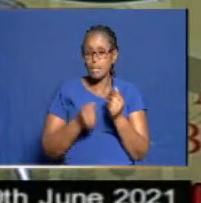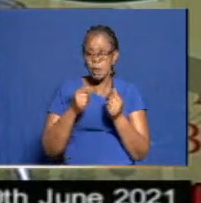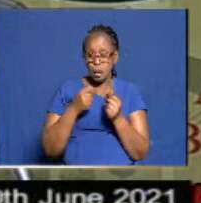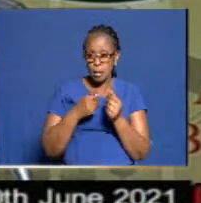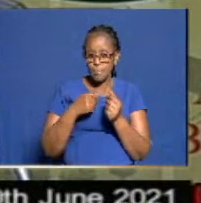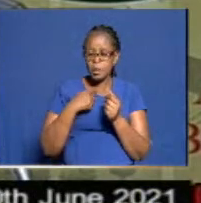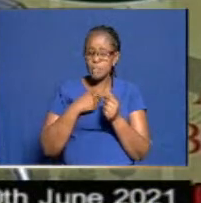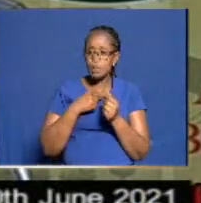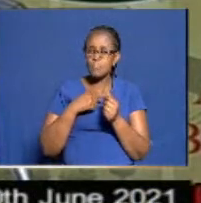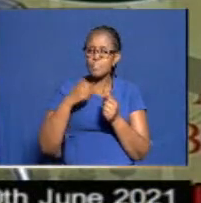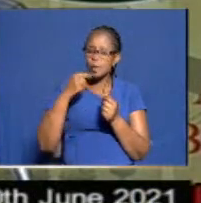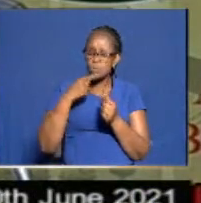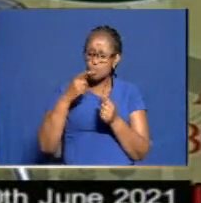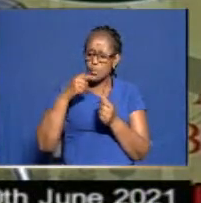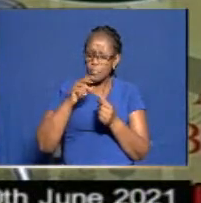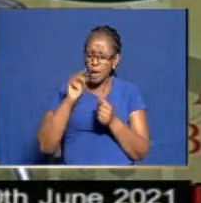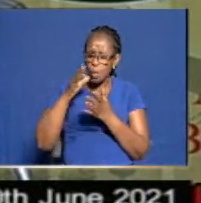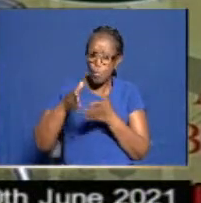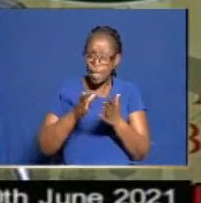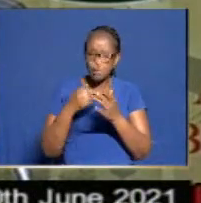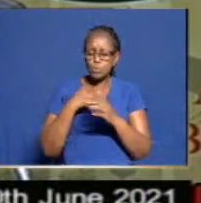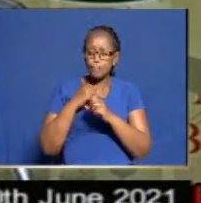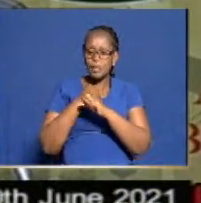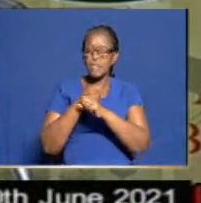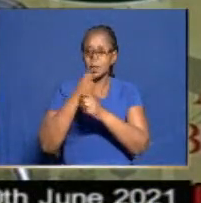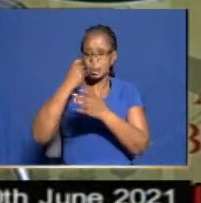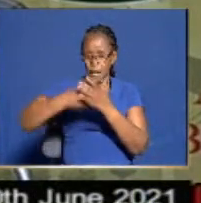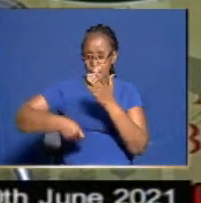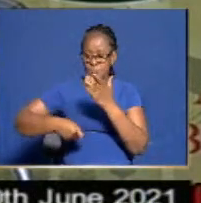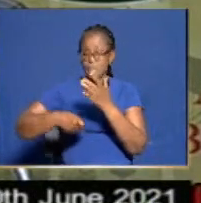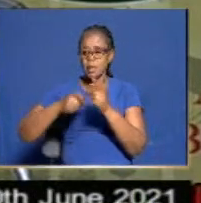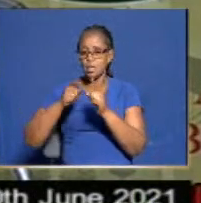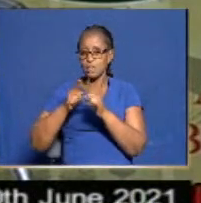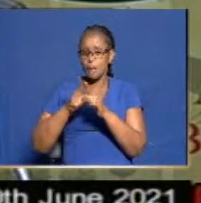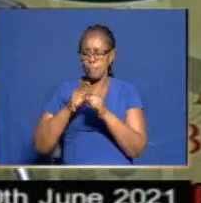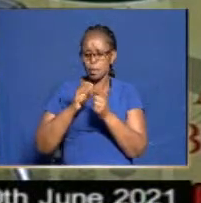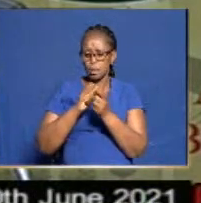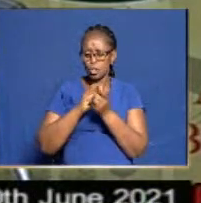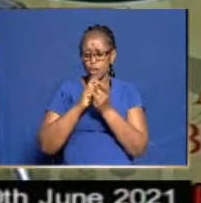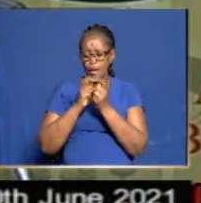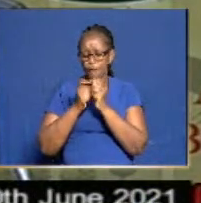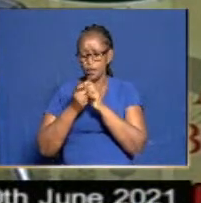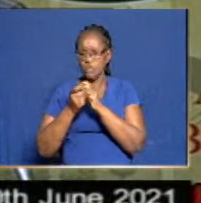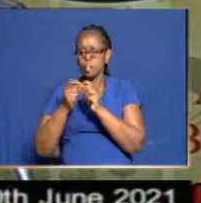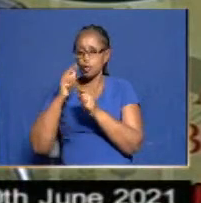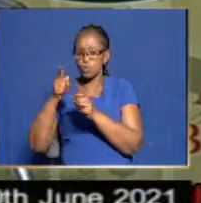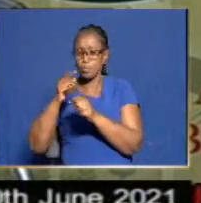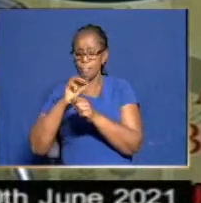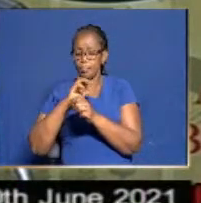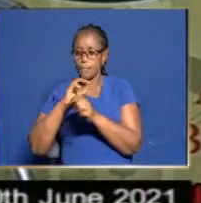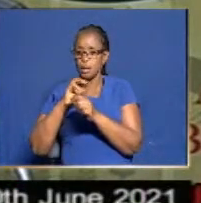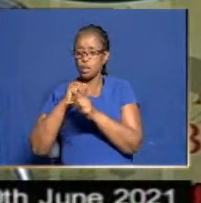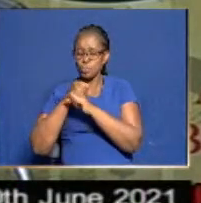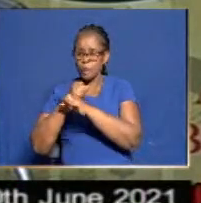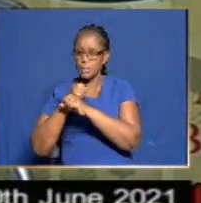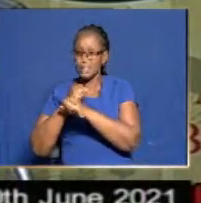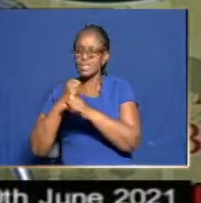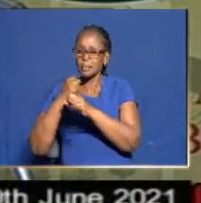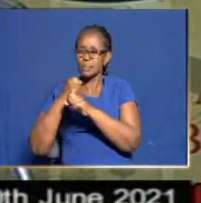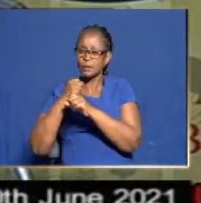introduction of provisions to prevent tax-based erosion and profit shifting, as well as restrict treaty benefits to curb tax evasion and